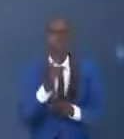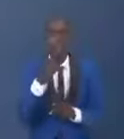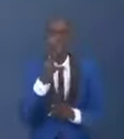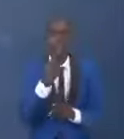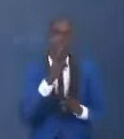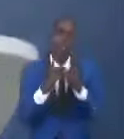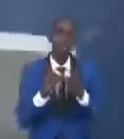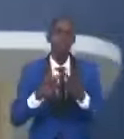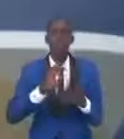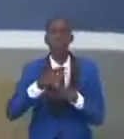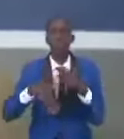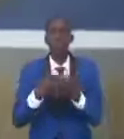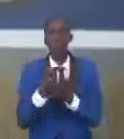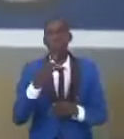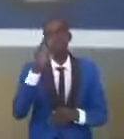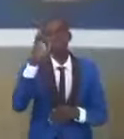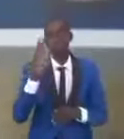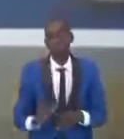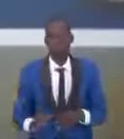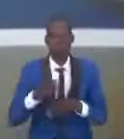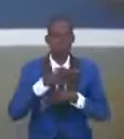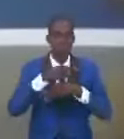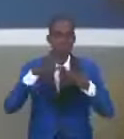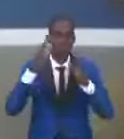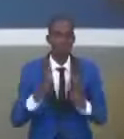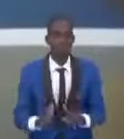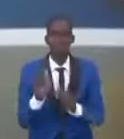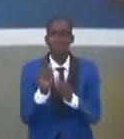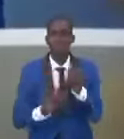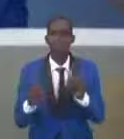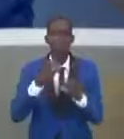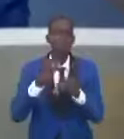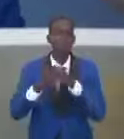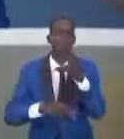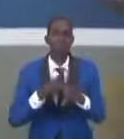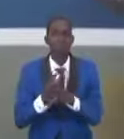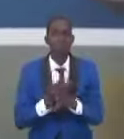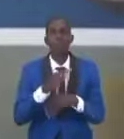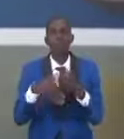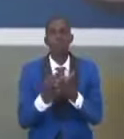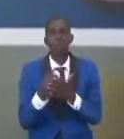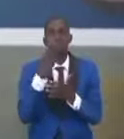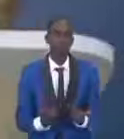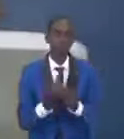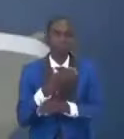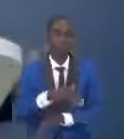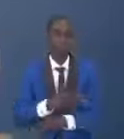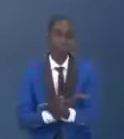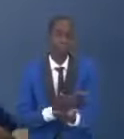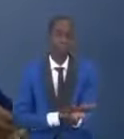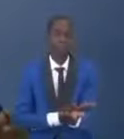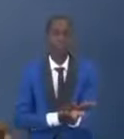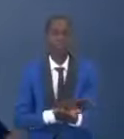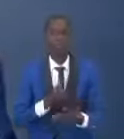and professionals all over the world, those who are connected with us this morning. Whenever we